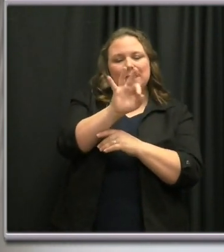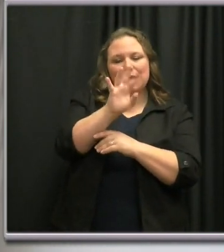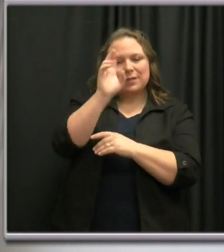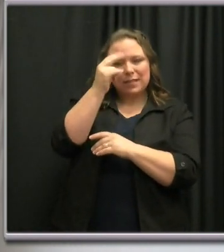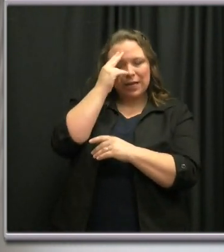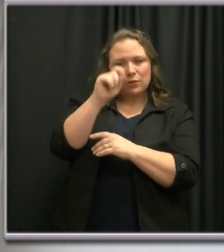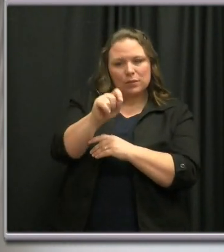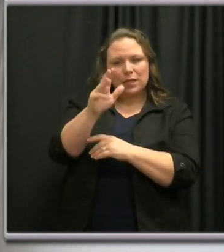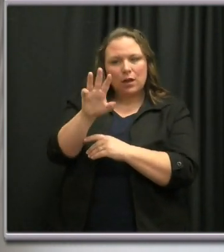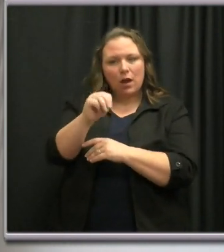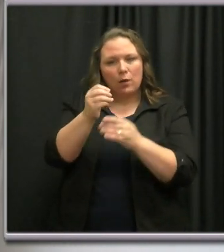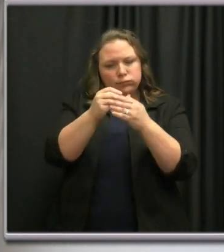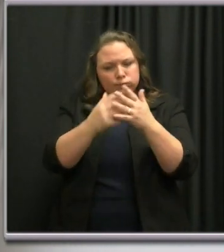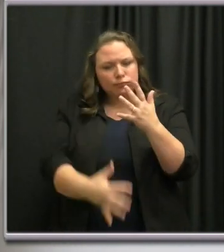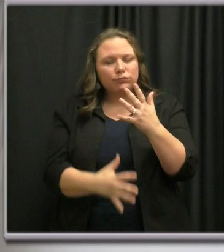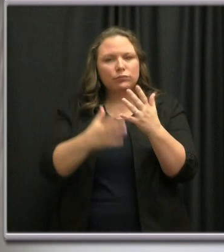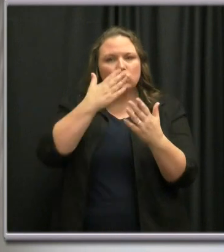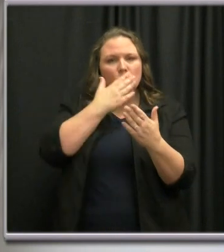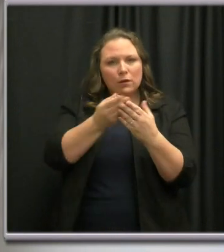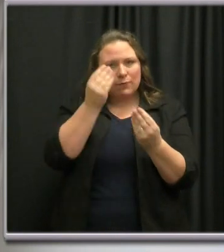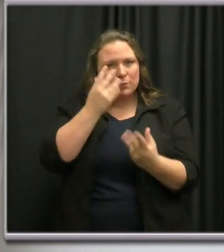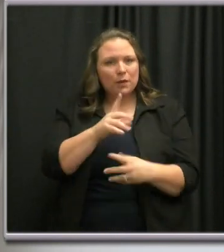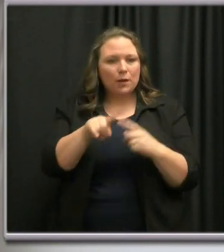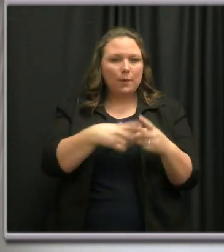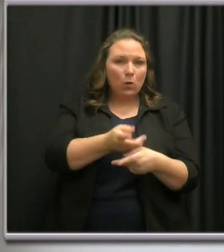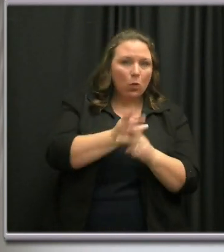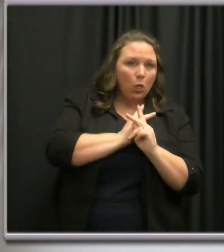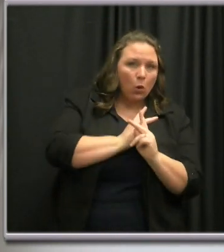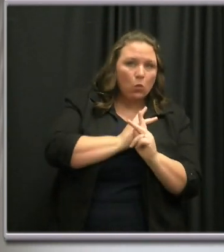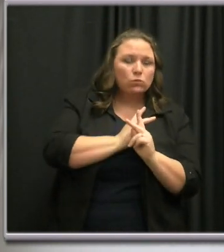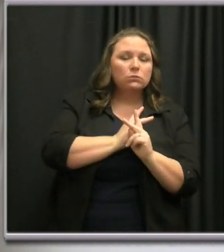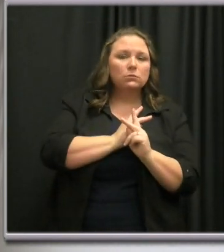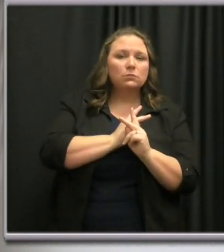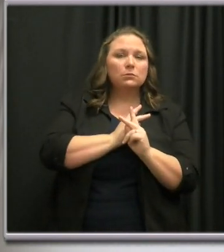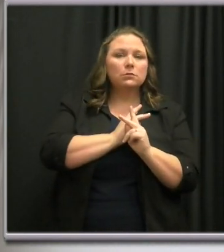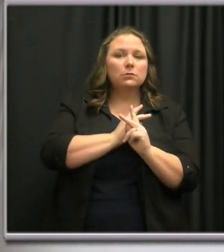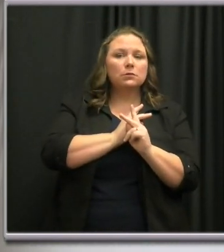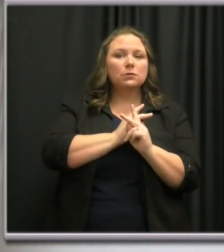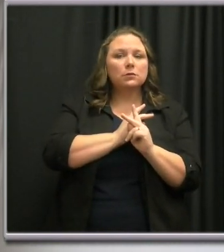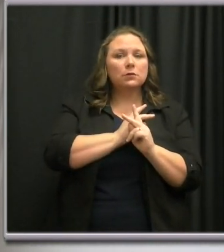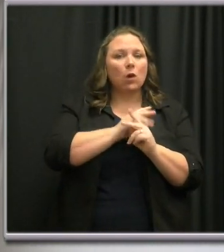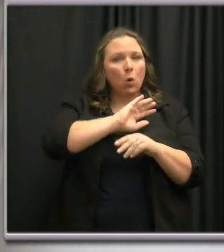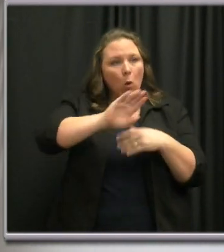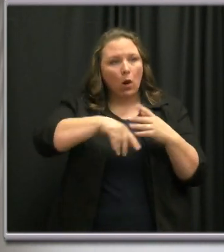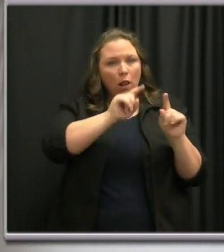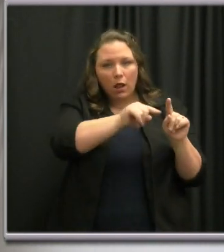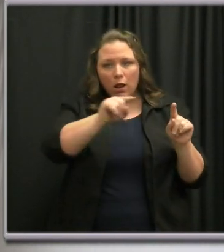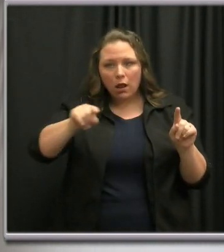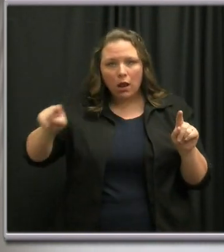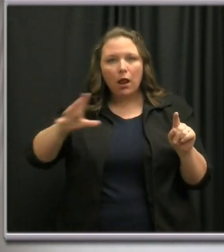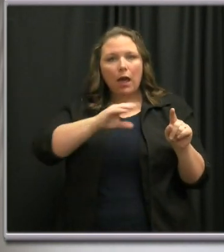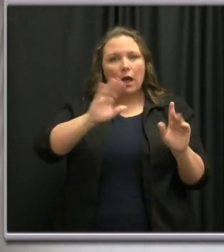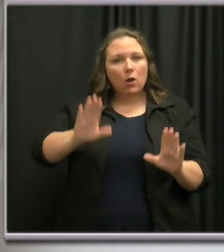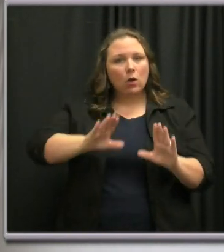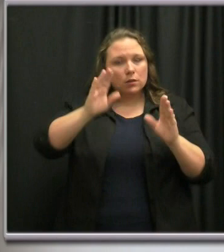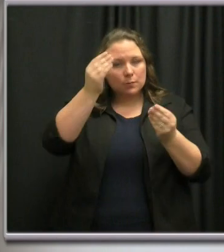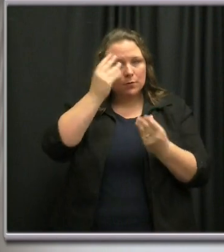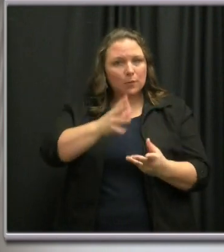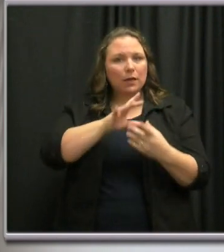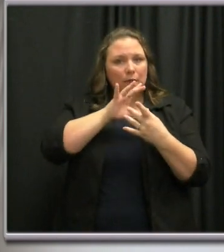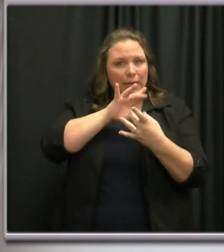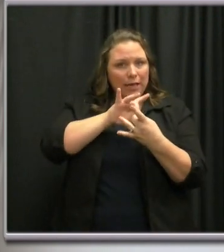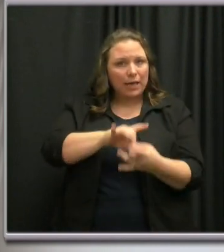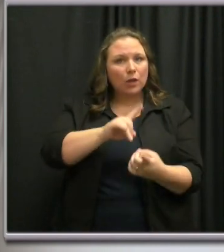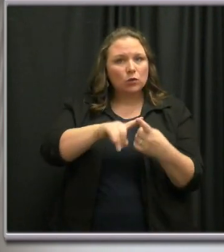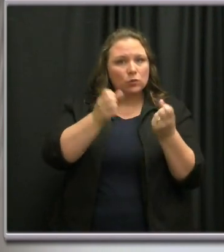sbtfnashville.com. There's a lot of good information on the loans, both the EIDLs and the PPBLs, and there's also good information connecting you to a lot of